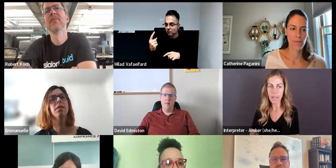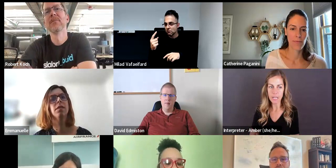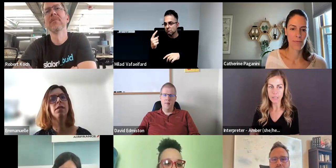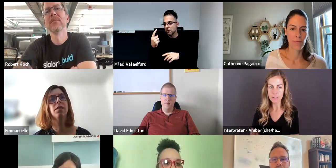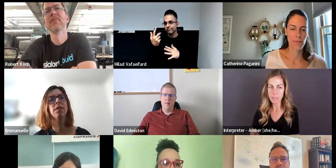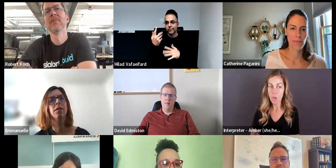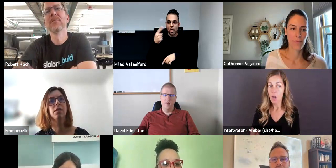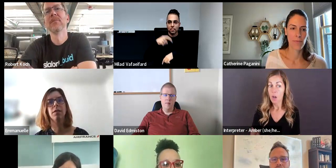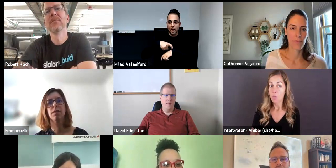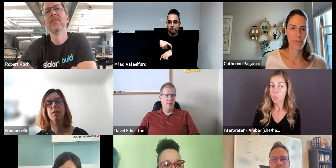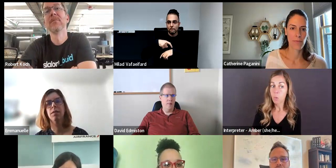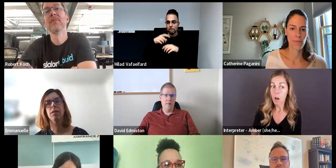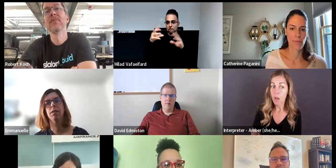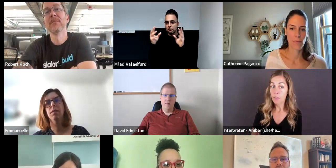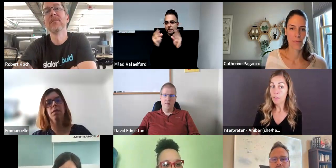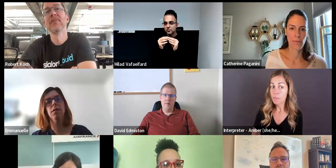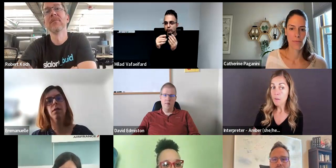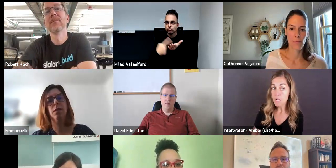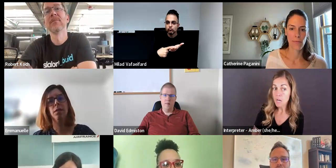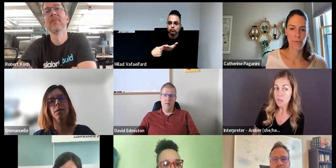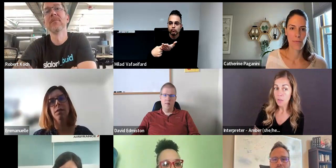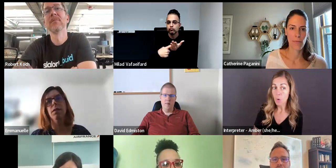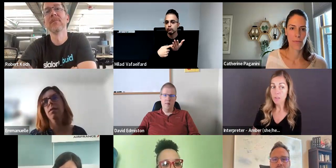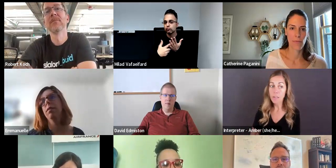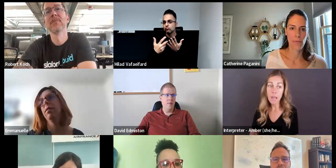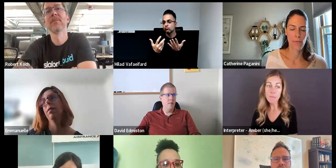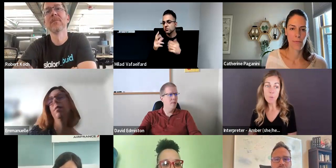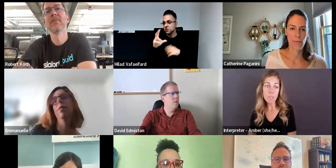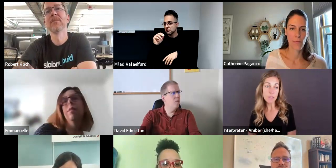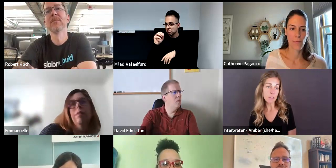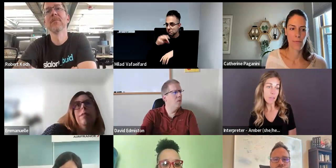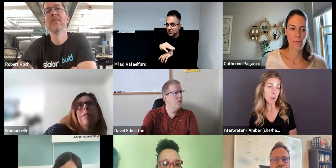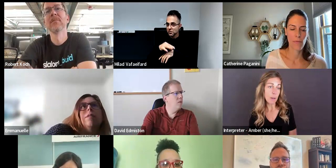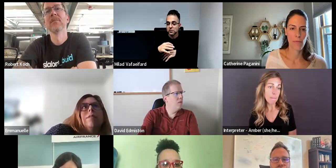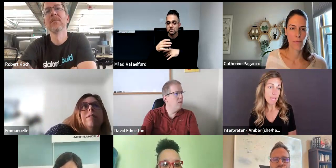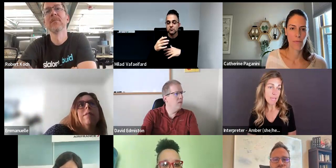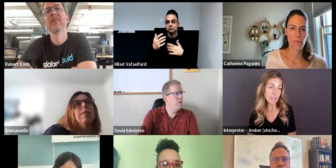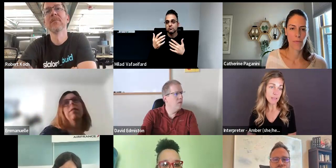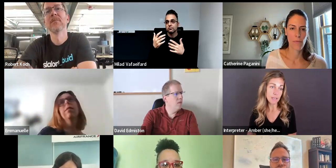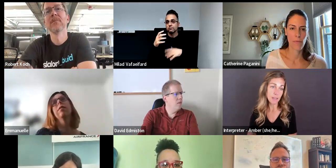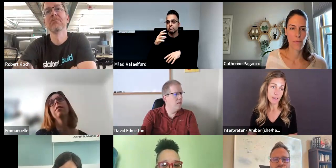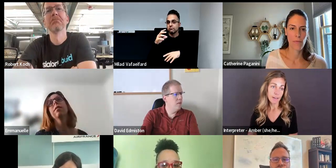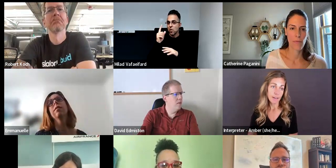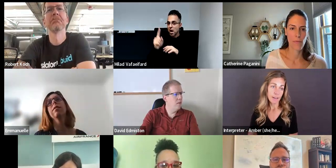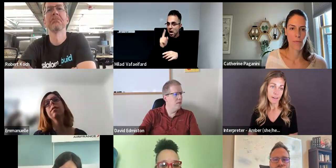meeting cadence. Once a month, at what time we get together and